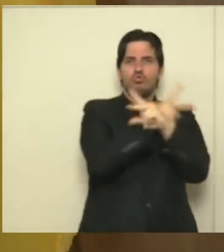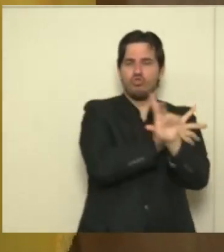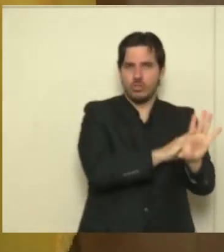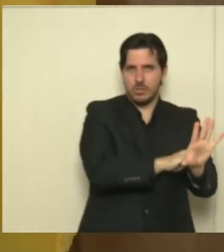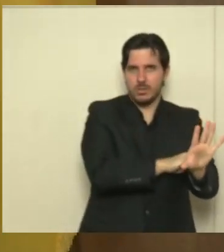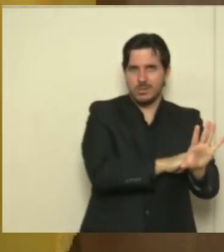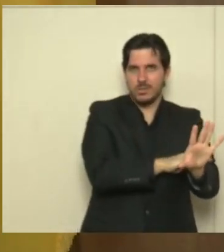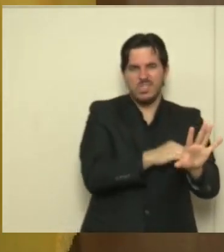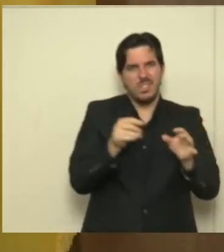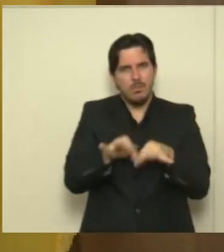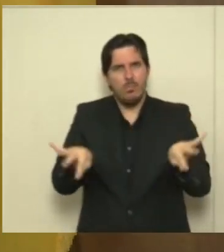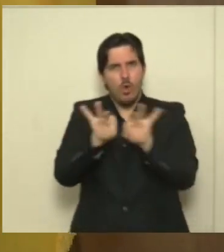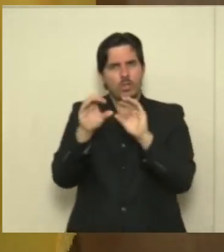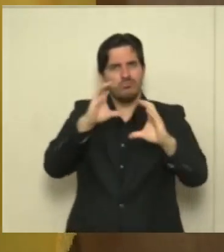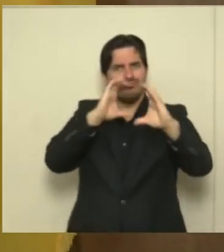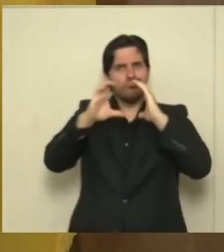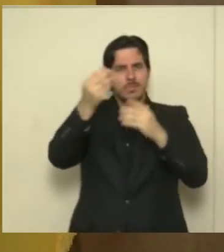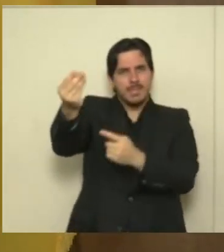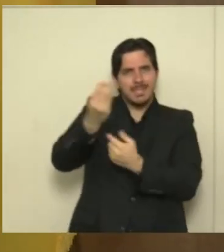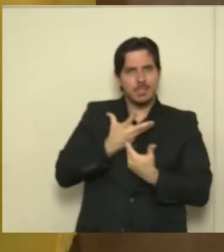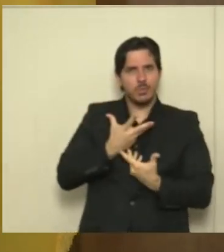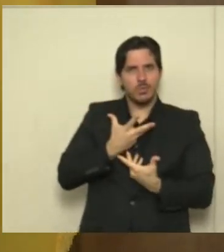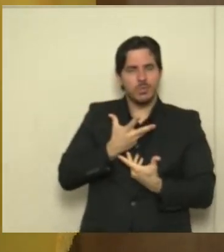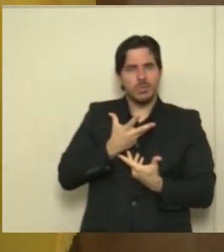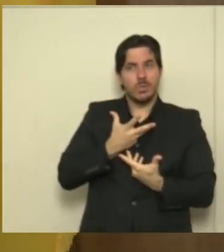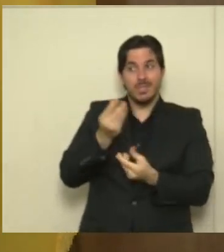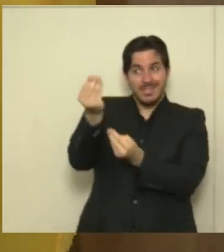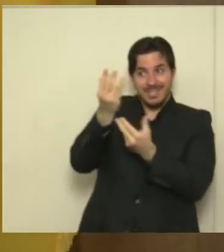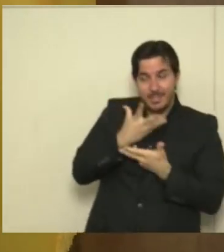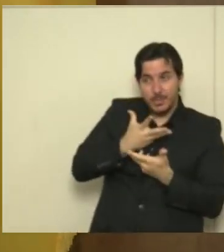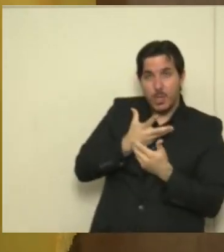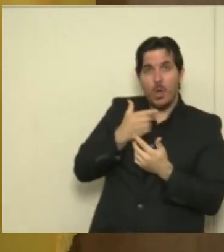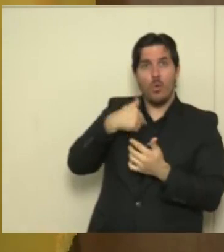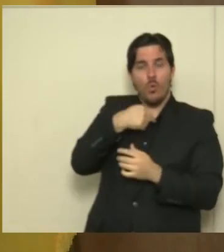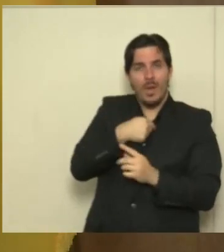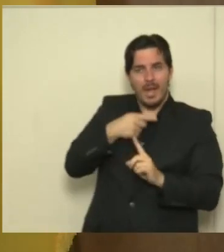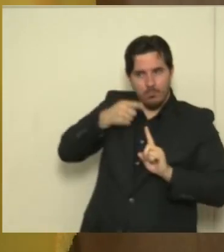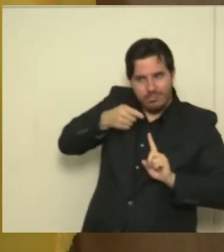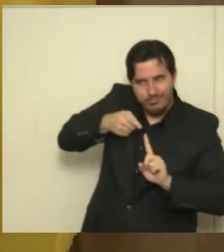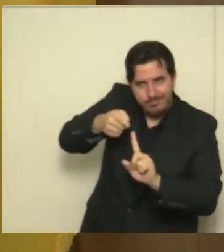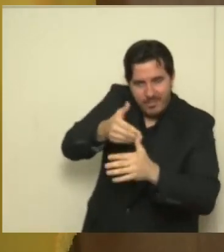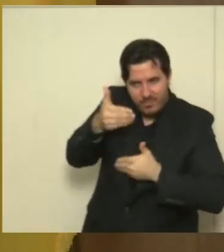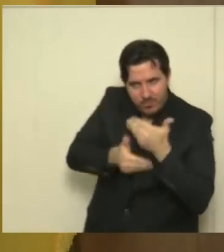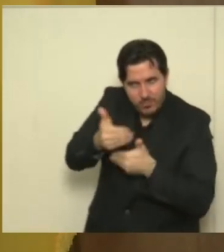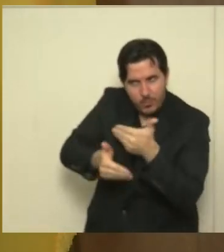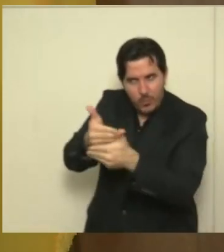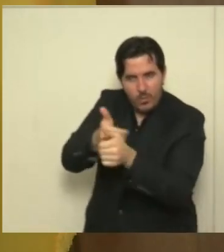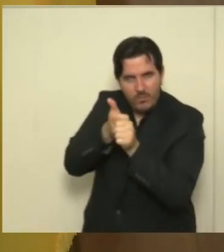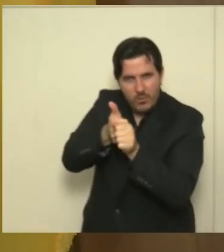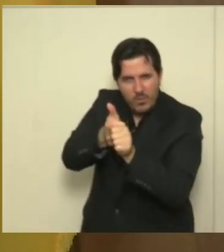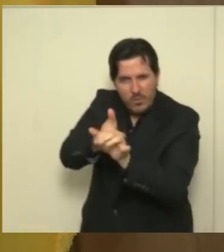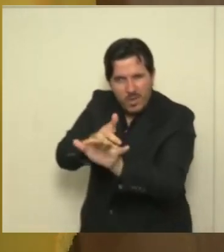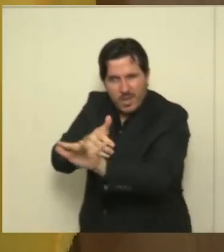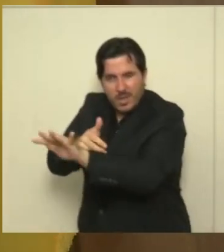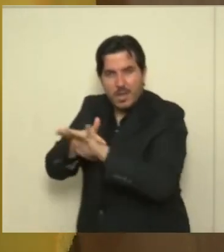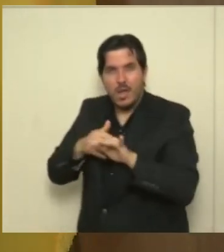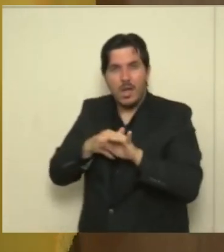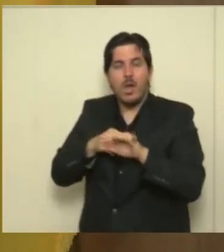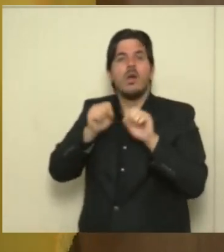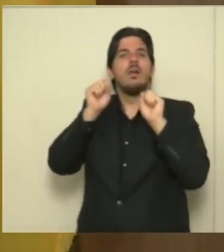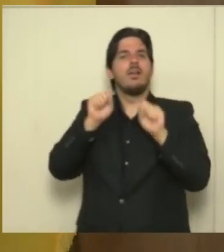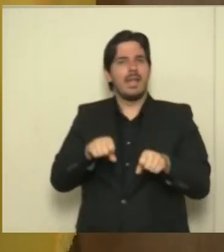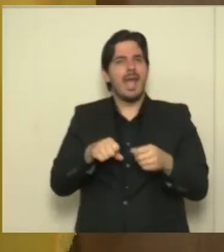then at the appropriate time add a little more risk, do more in education. I'm hoping, right, add a little more risk, add more